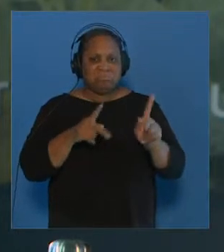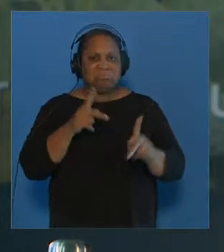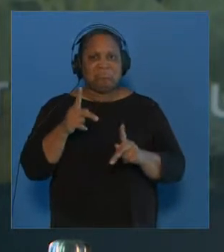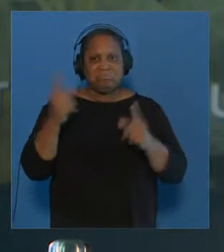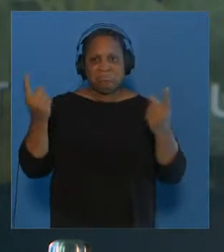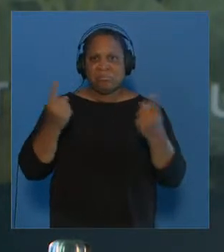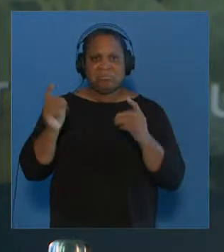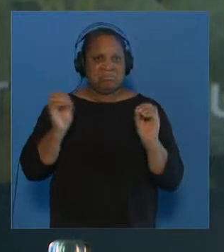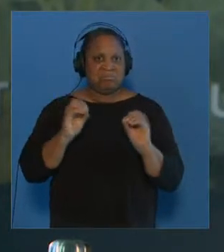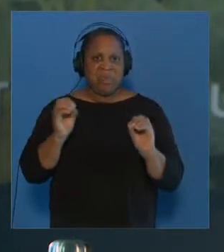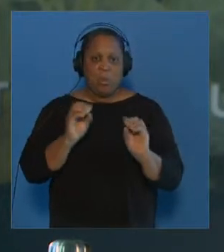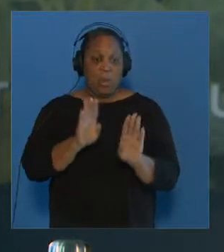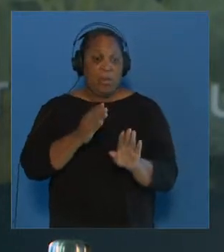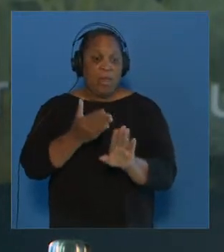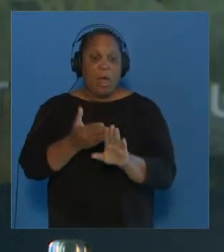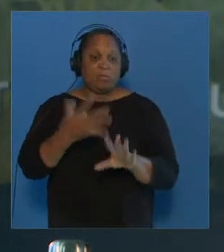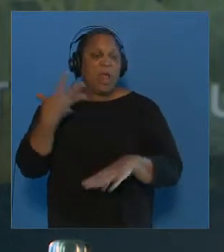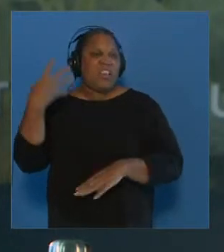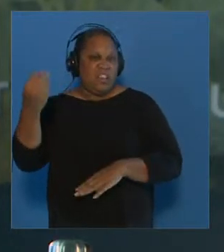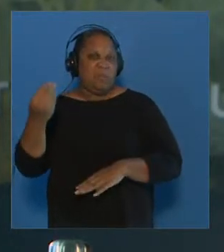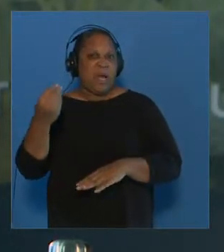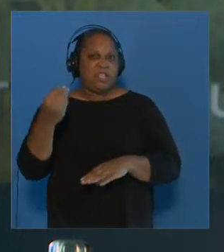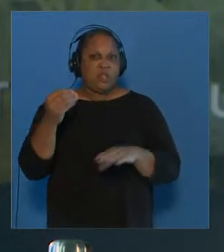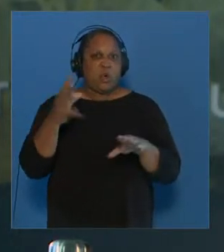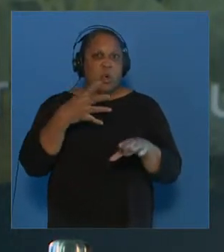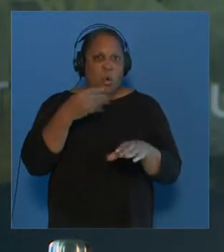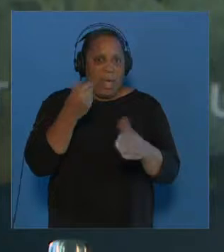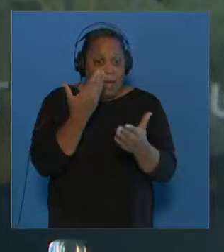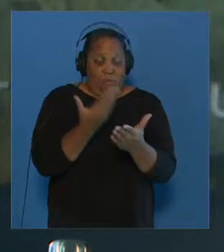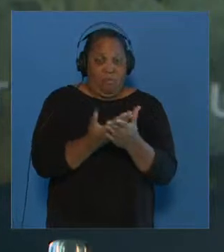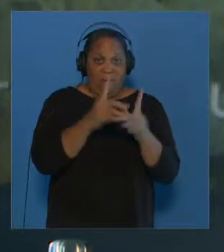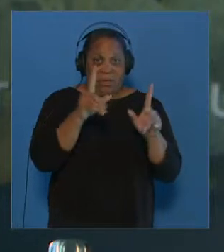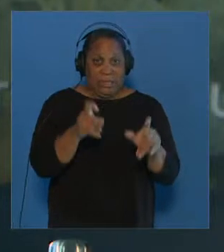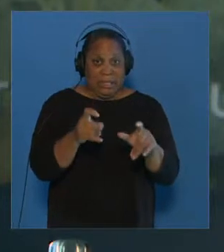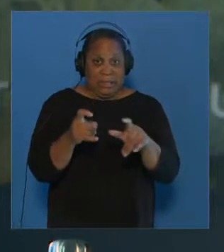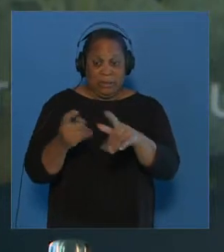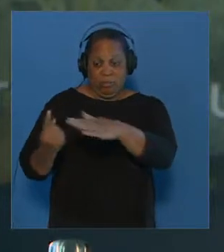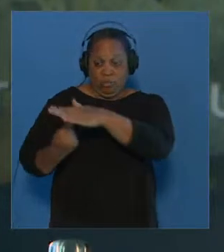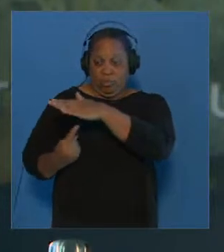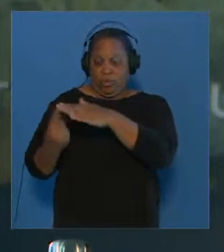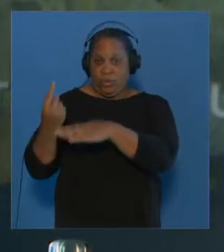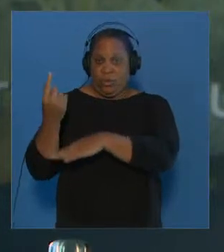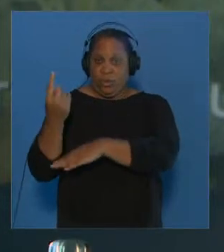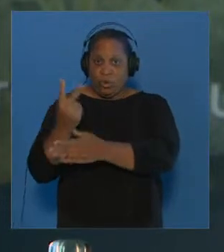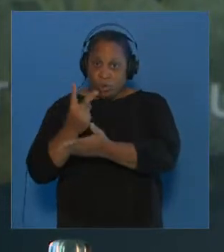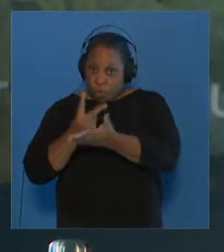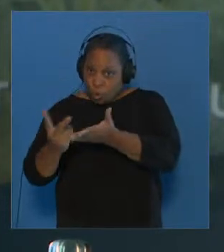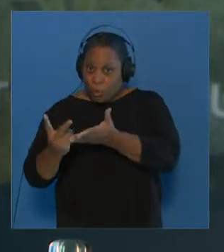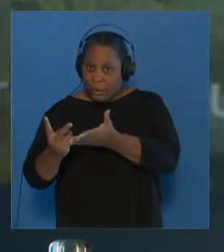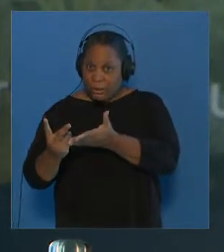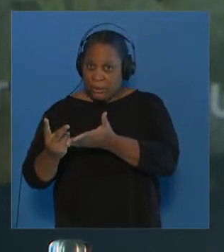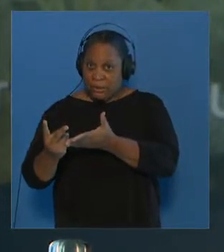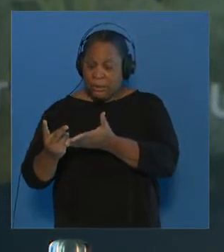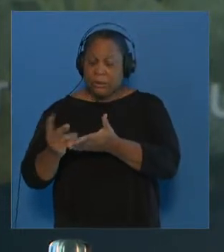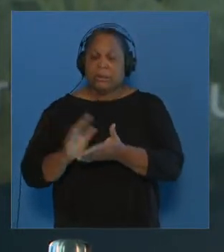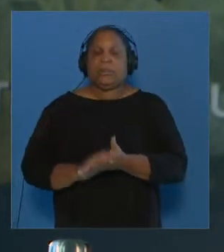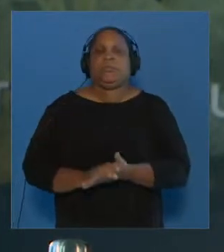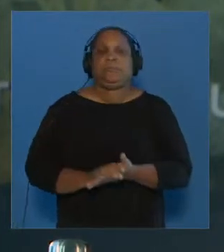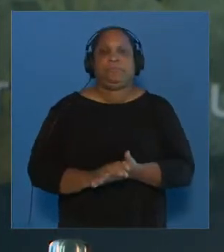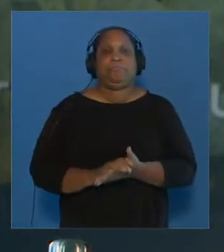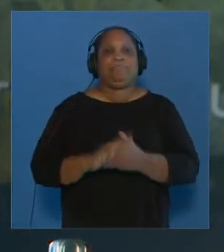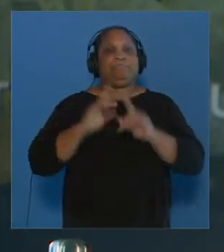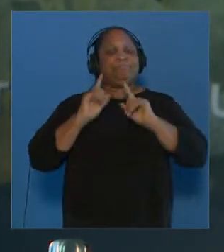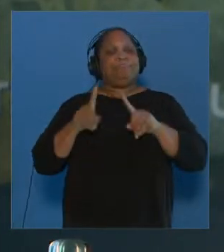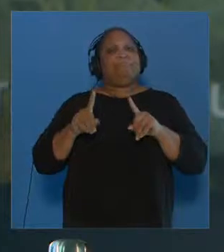in without a departure test and also an arrival test, they would have to quarantine for 2 weeks? Okay. If you do not